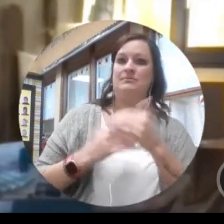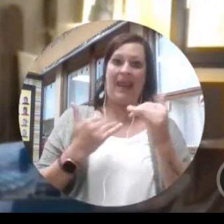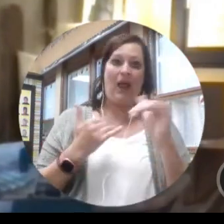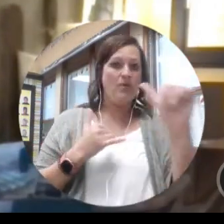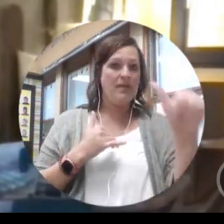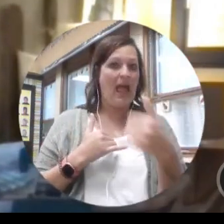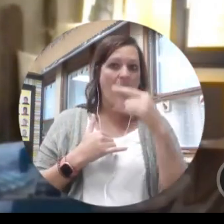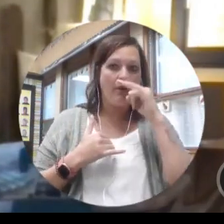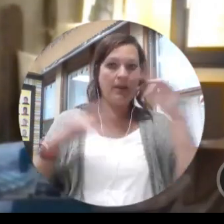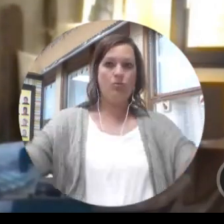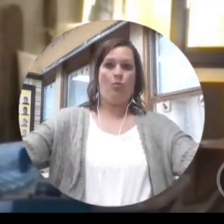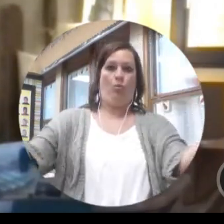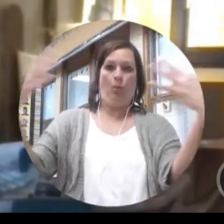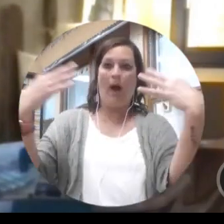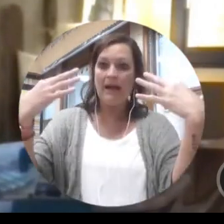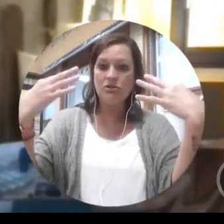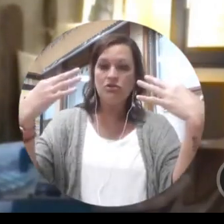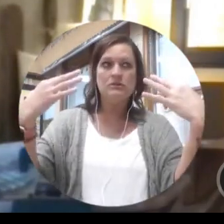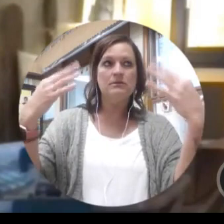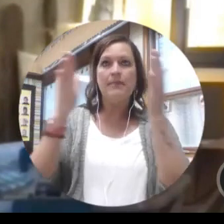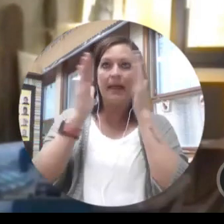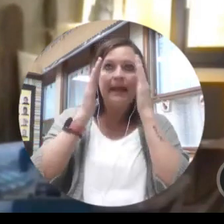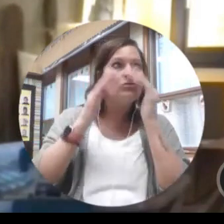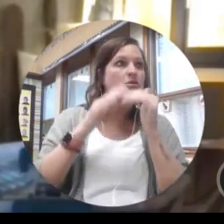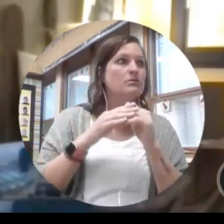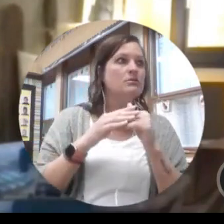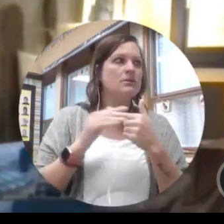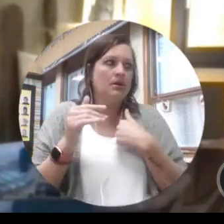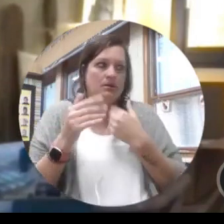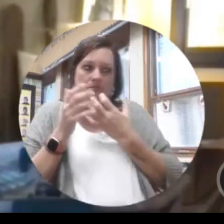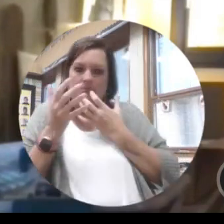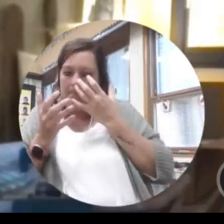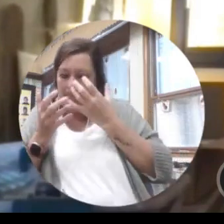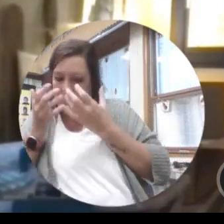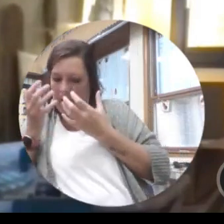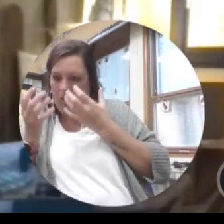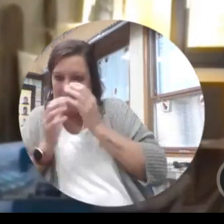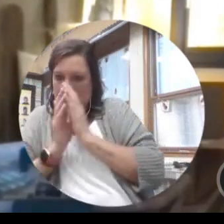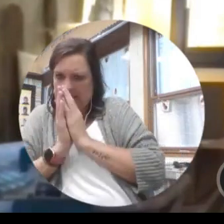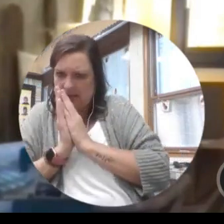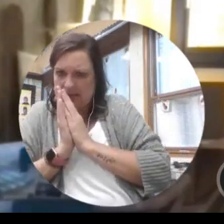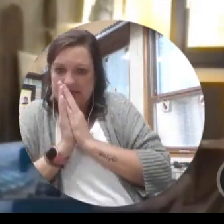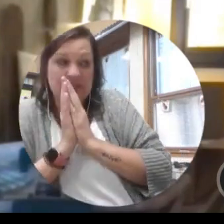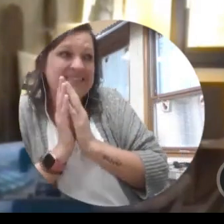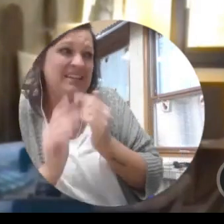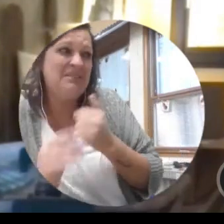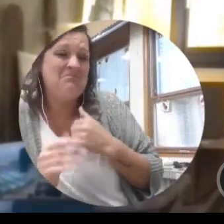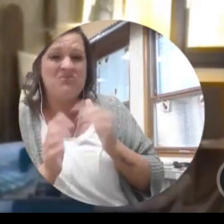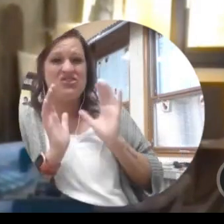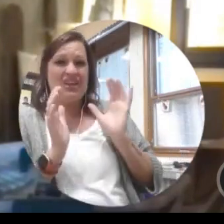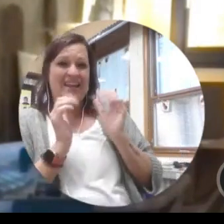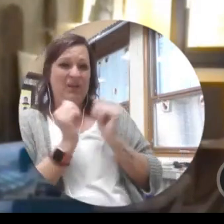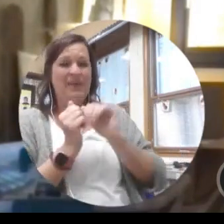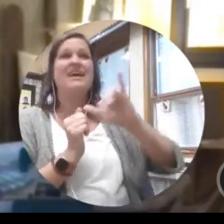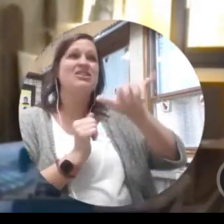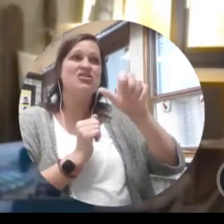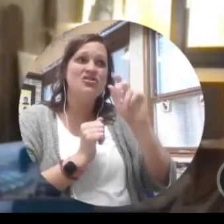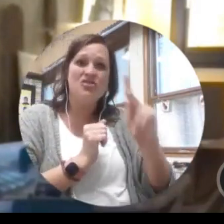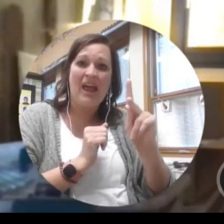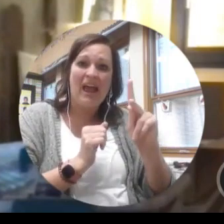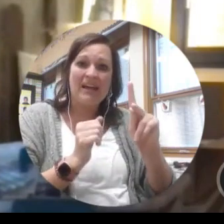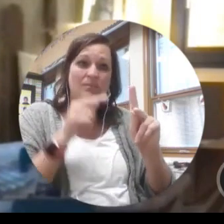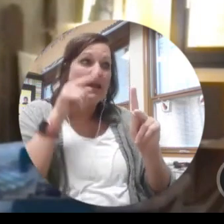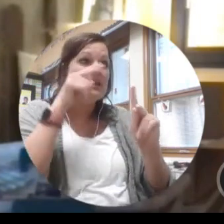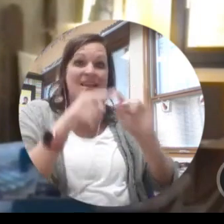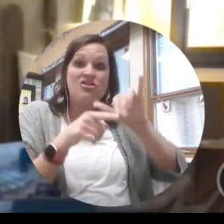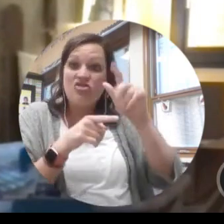to us now. I could feel my face getting red, but talking to Jack was like sledding down a steep hill. Once the momentum kicked in, I'd be lucky